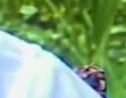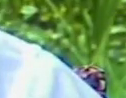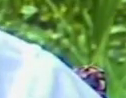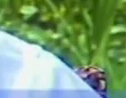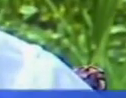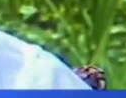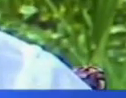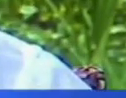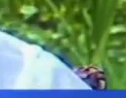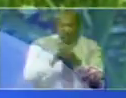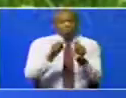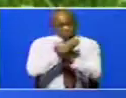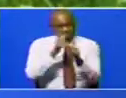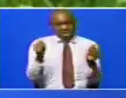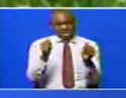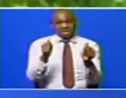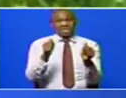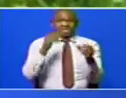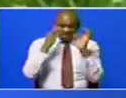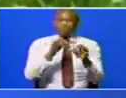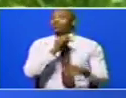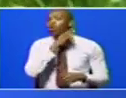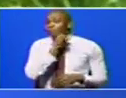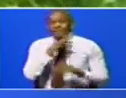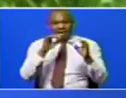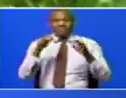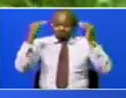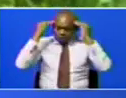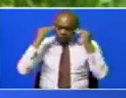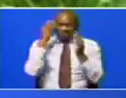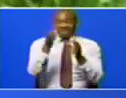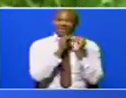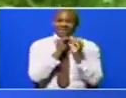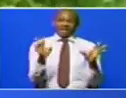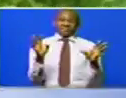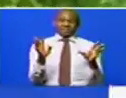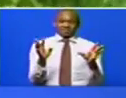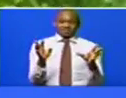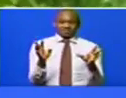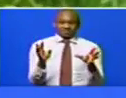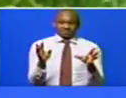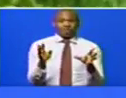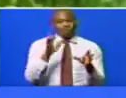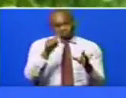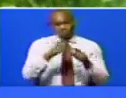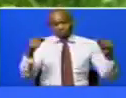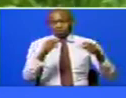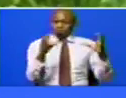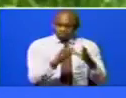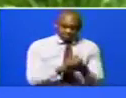things go as of now and there's no petition submitted to the Supreme Court by the